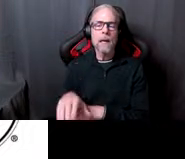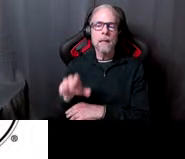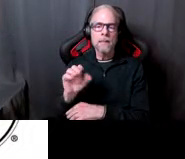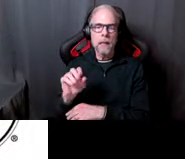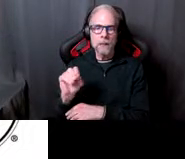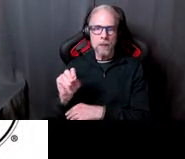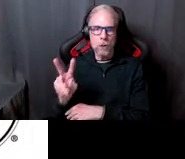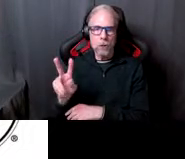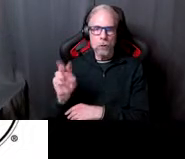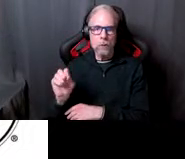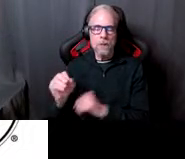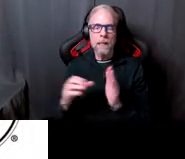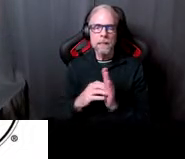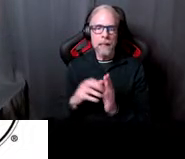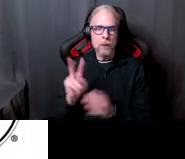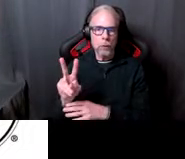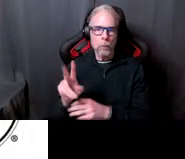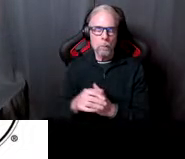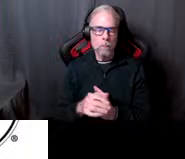736-010-0020, Section 2.